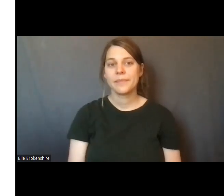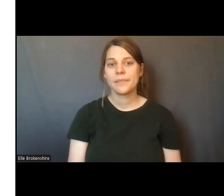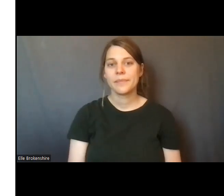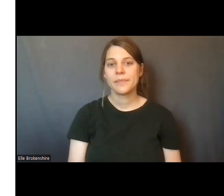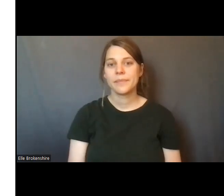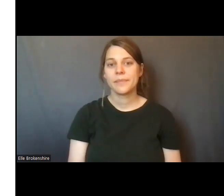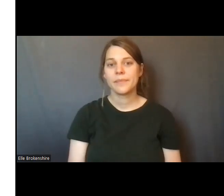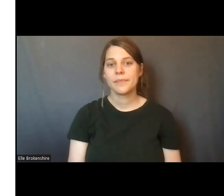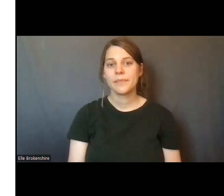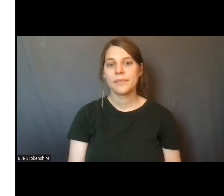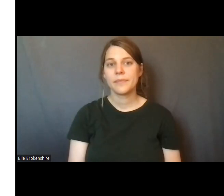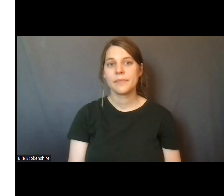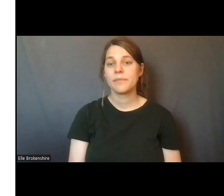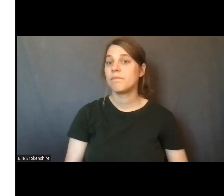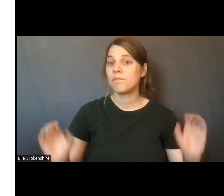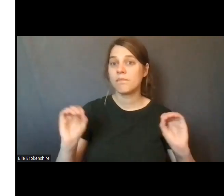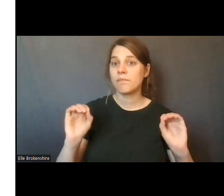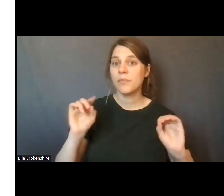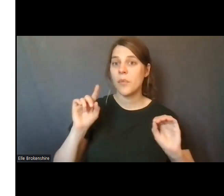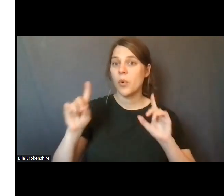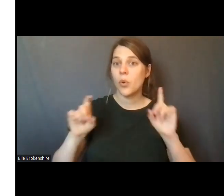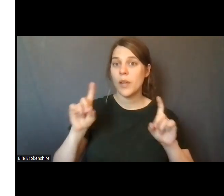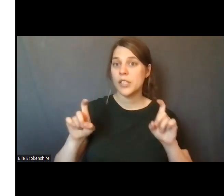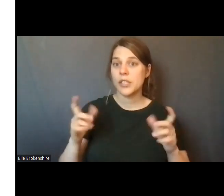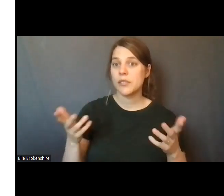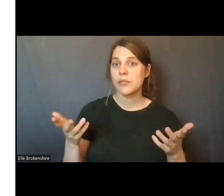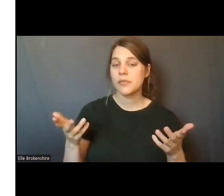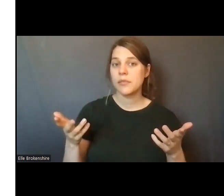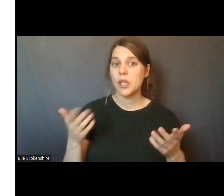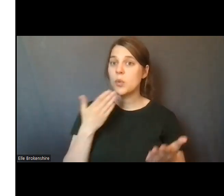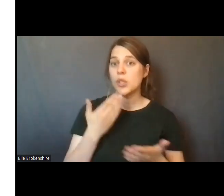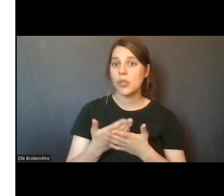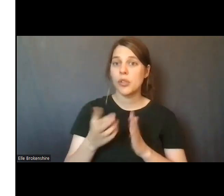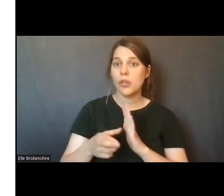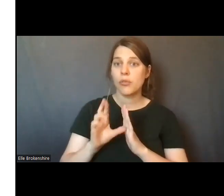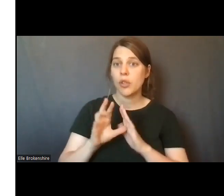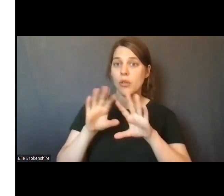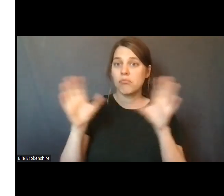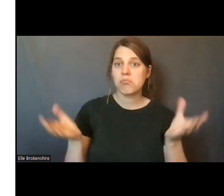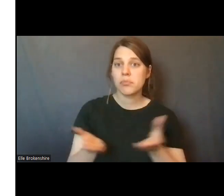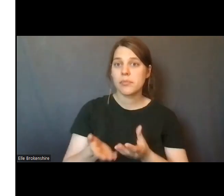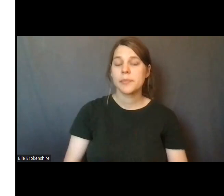I don't know that I have any questions. That you gave a good overview.